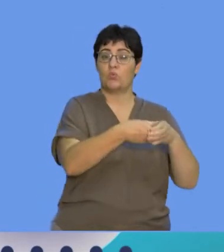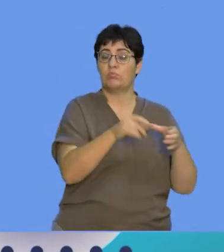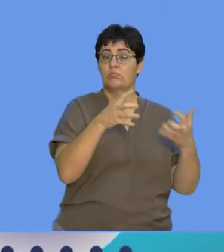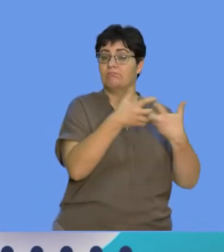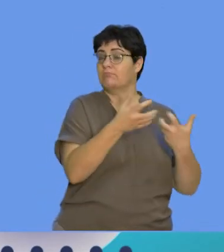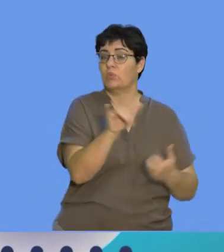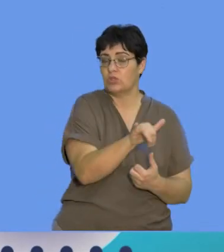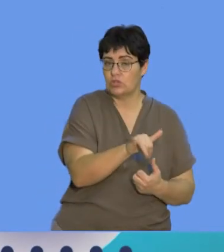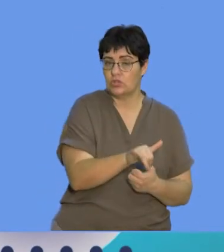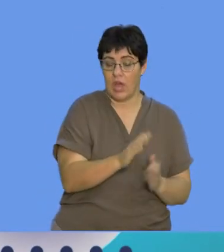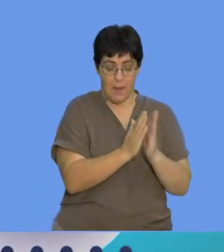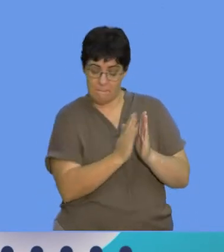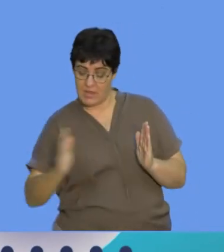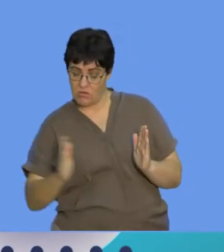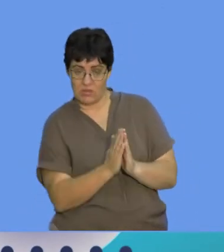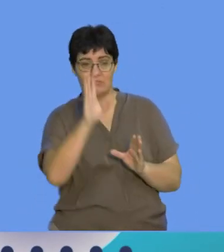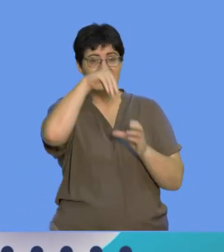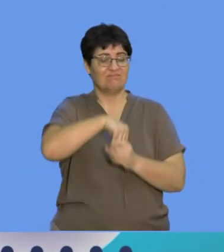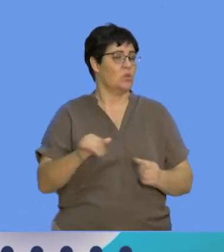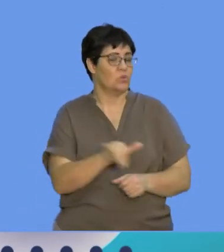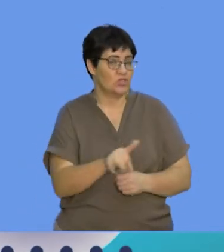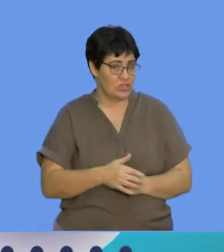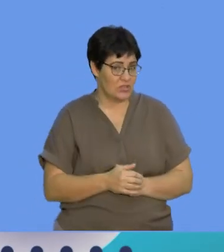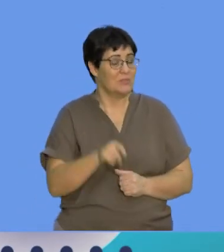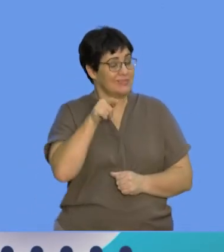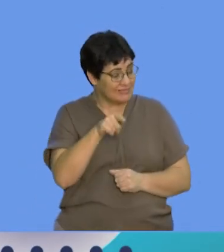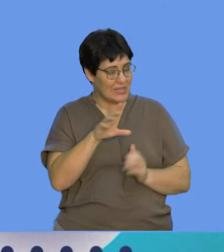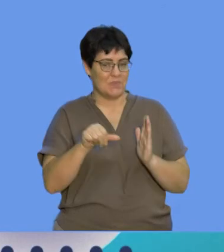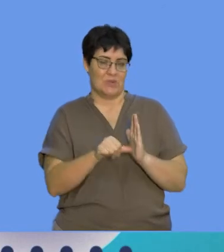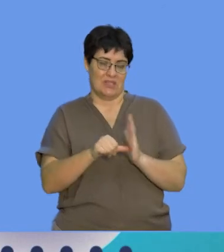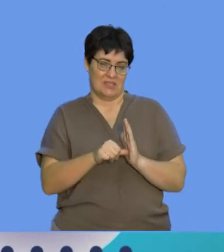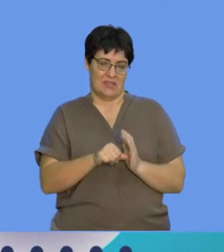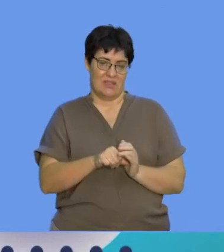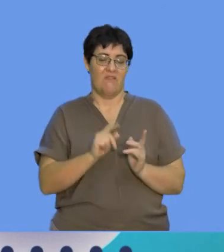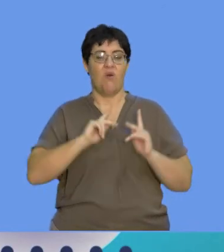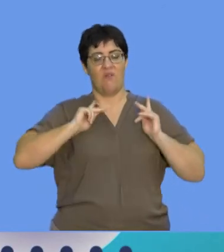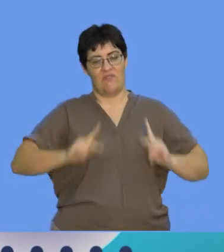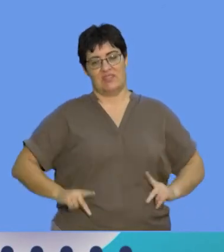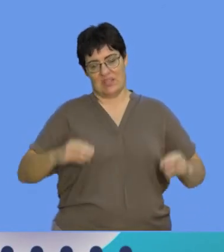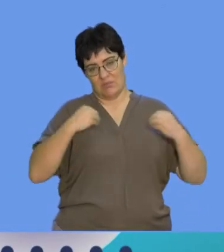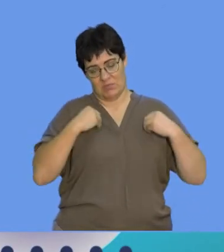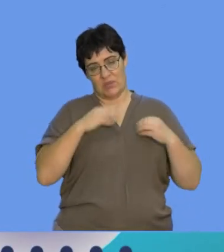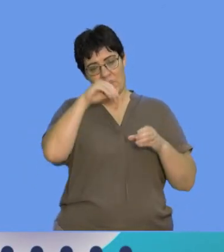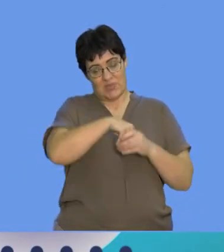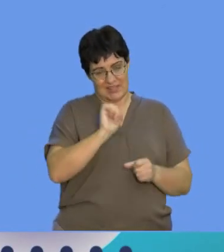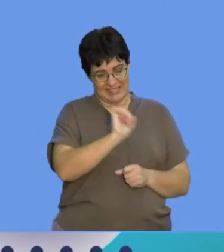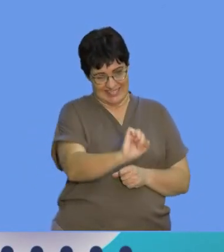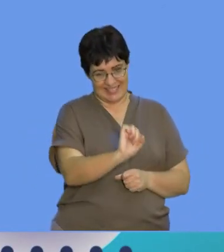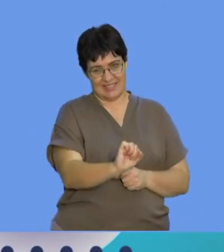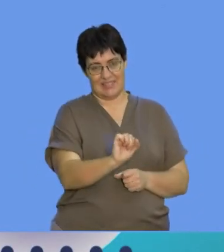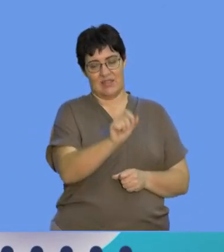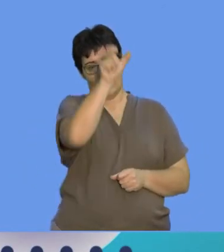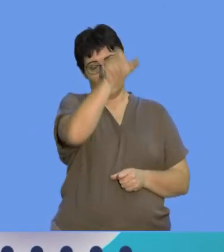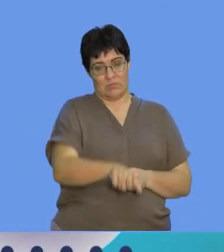period? Particularly with the group, it also becomes important in terms of the physical properties within that particular group. For